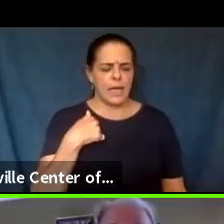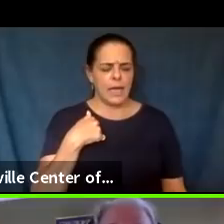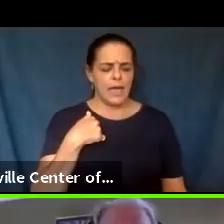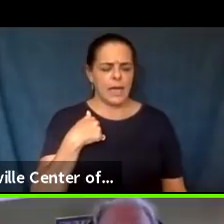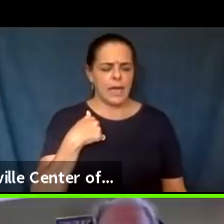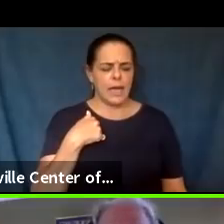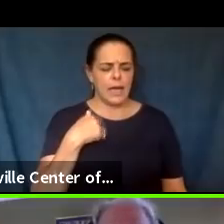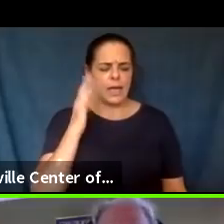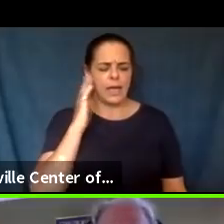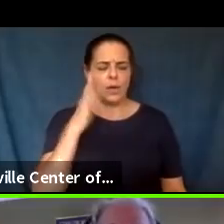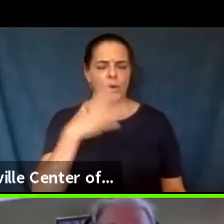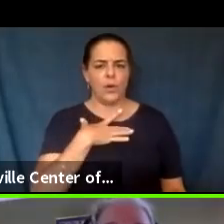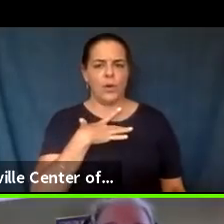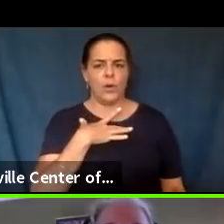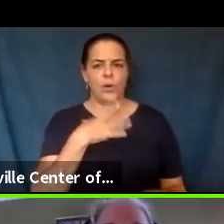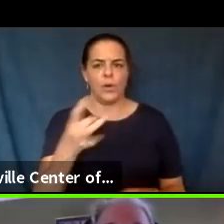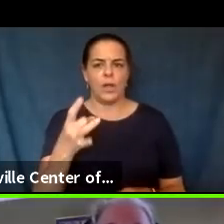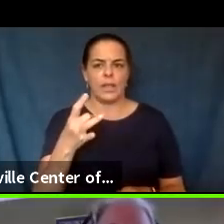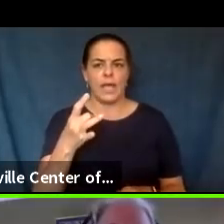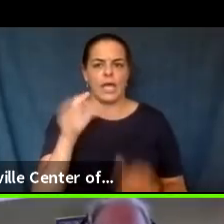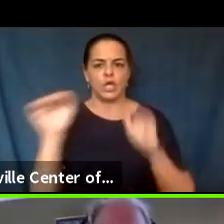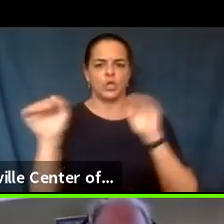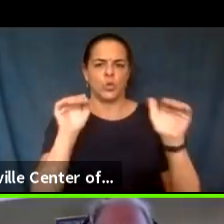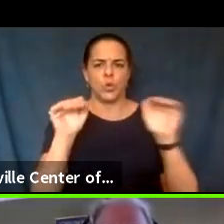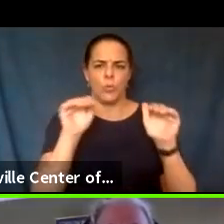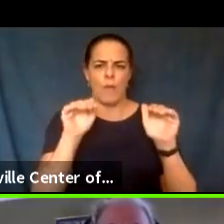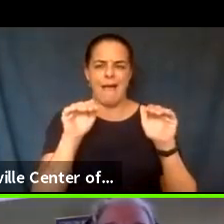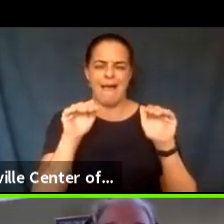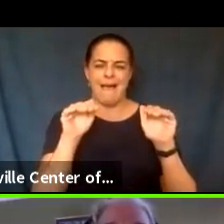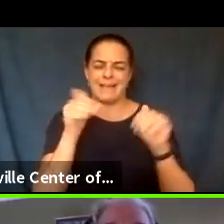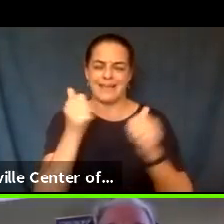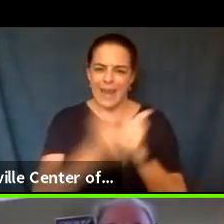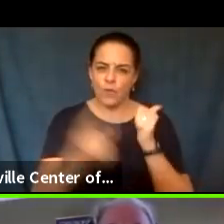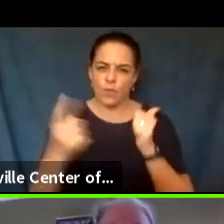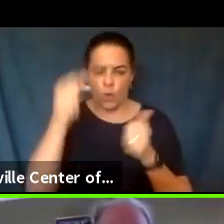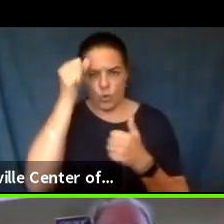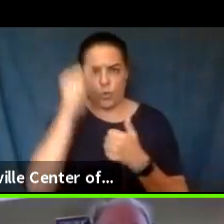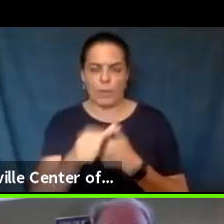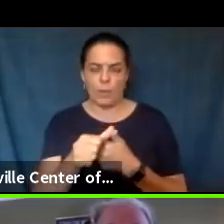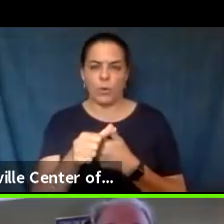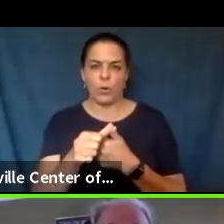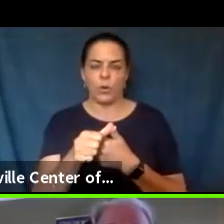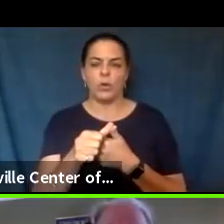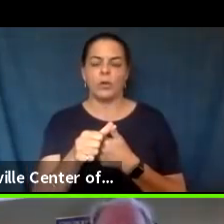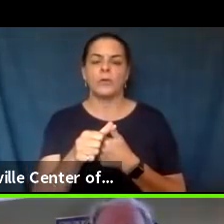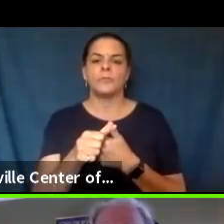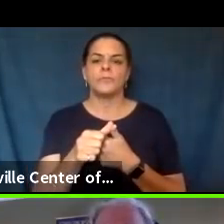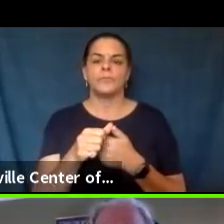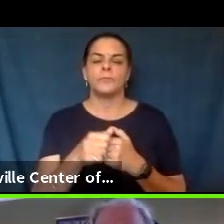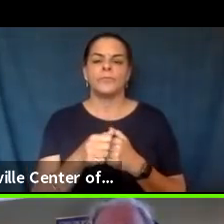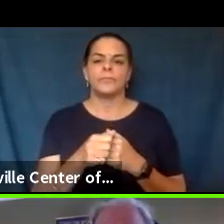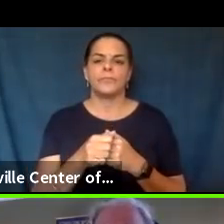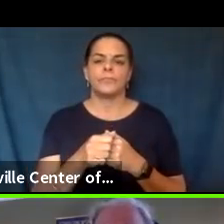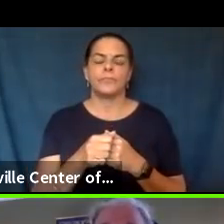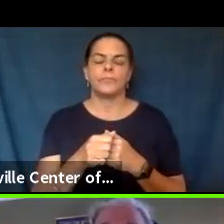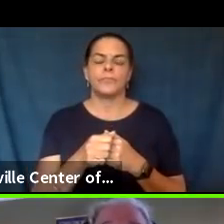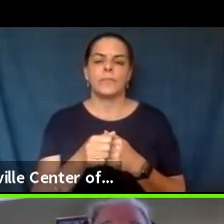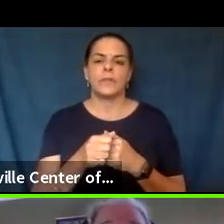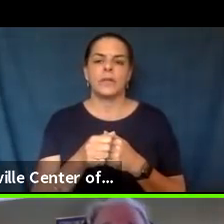I would like to just remind us as a group that we